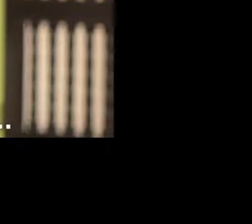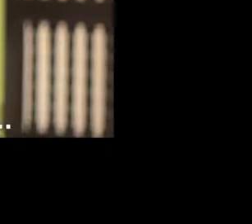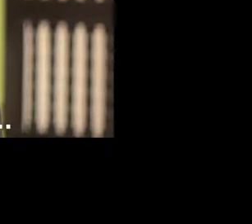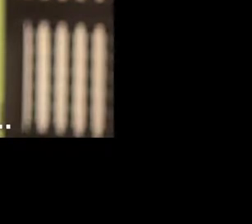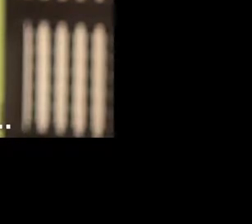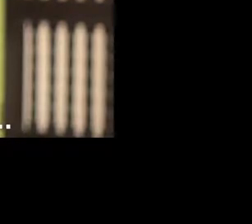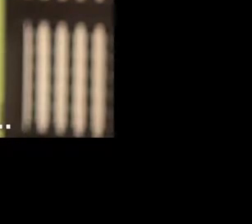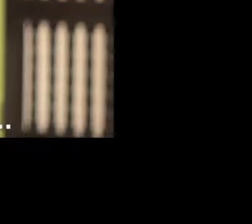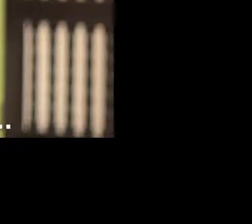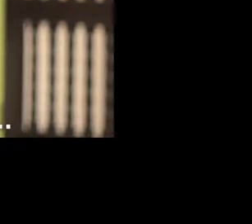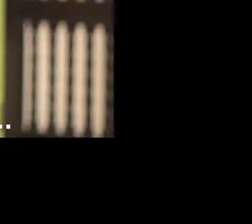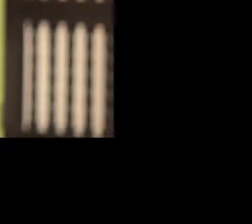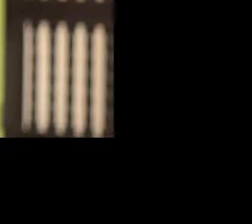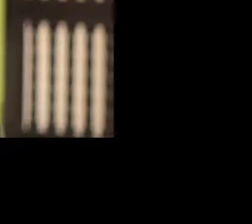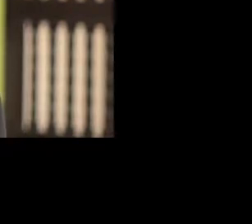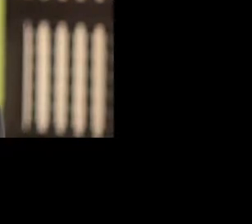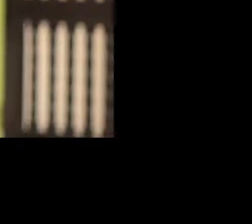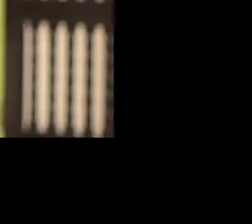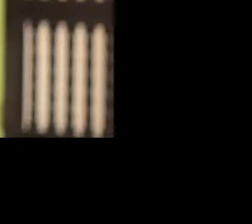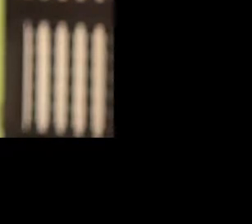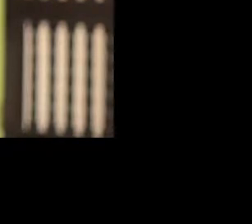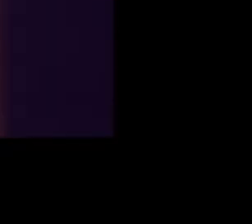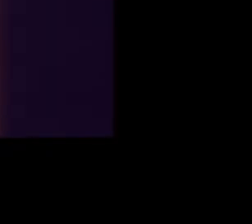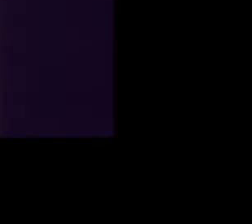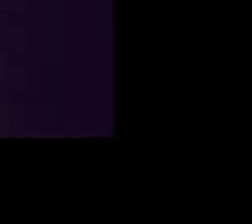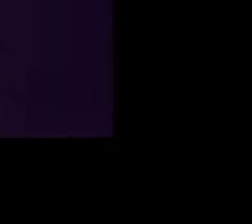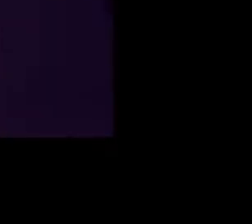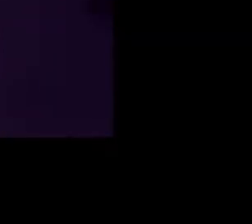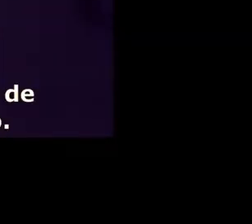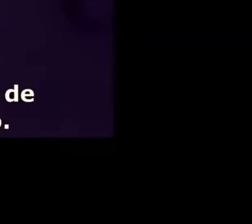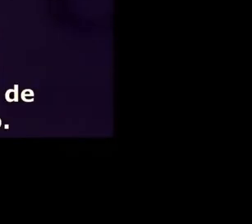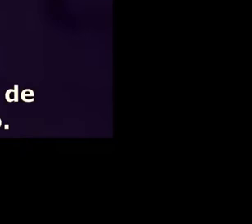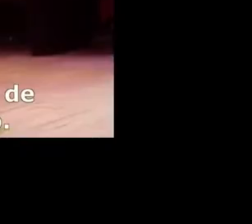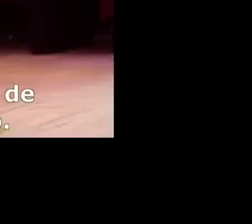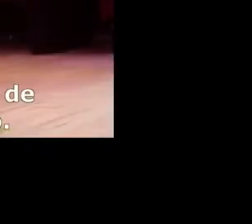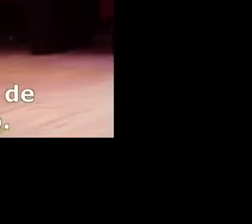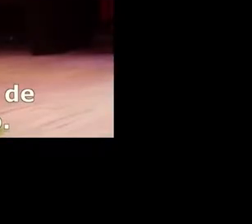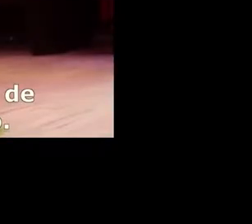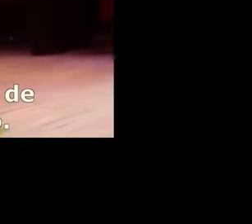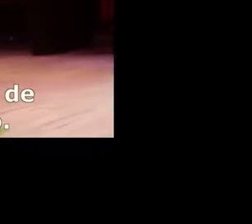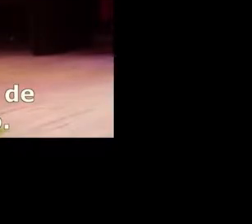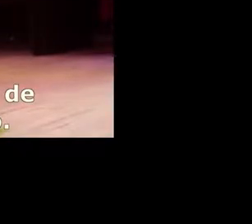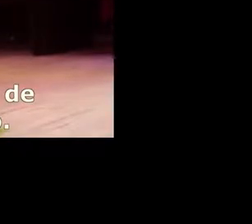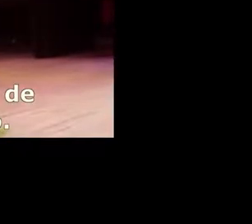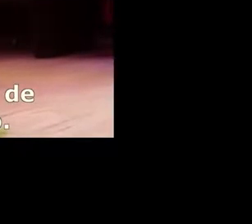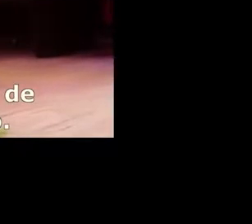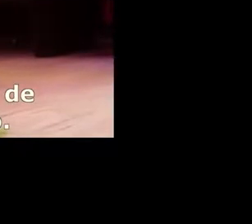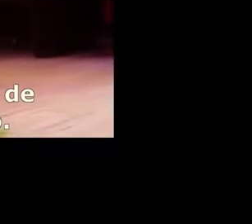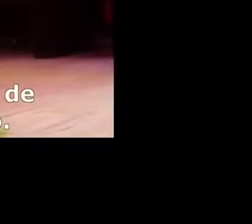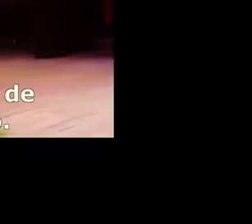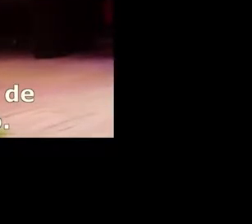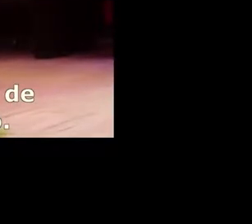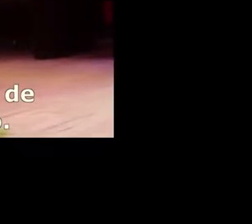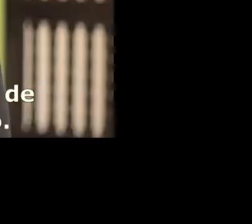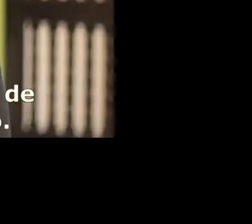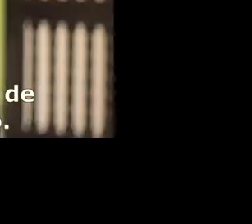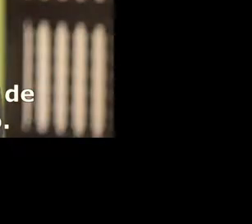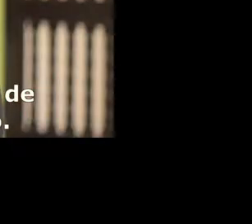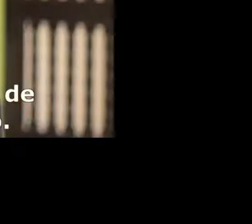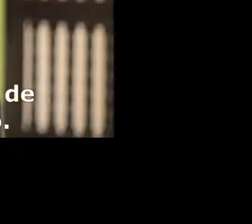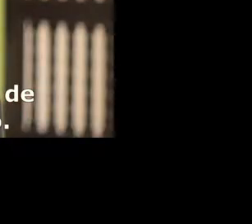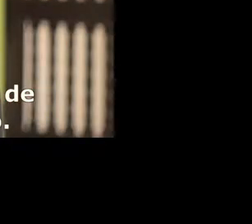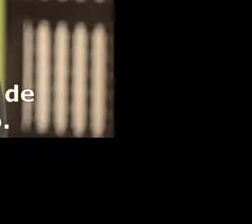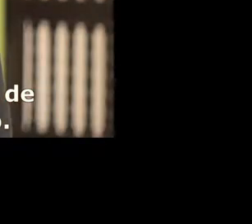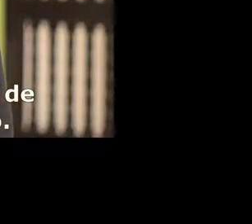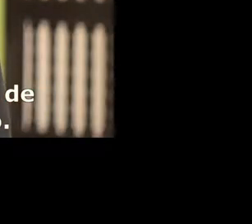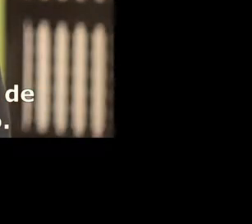to be better entrepreneurs and to help their communities. She said, expect a letter from the Vice President of Costa Rica, which I